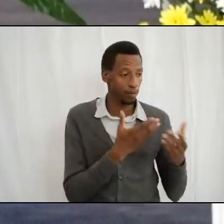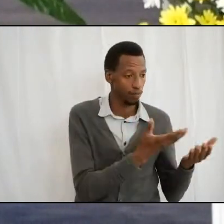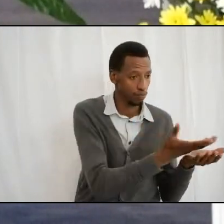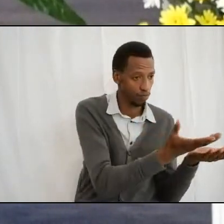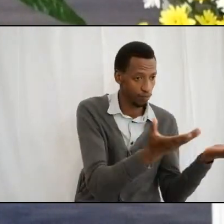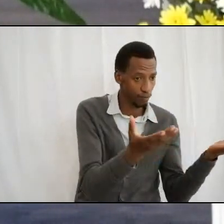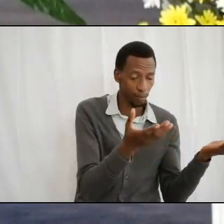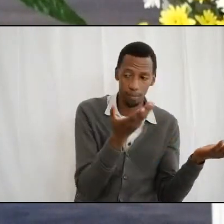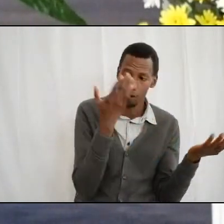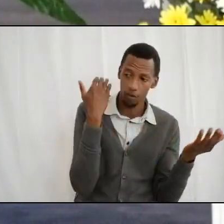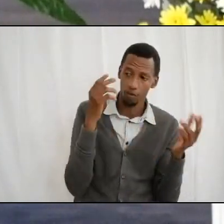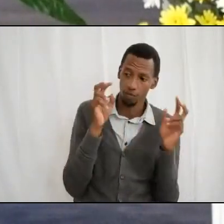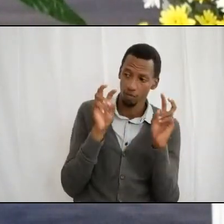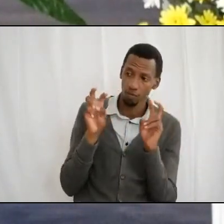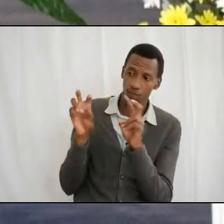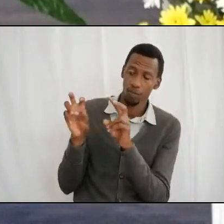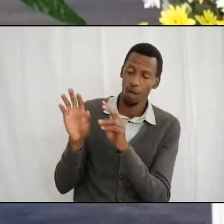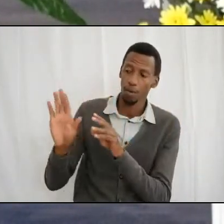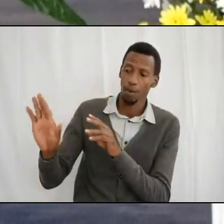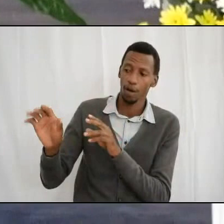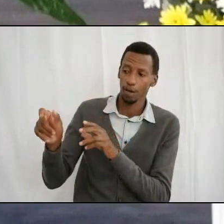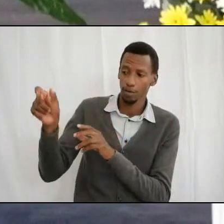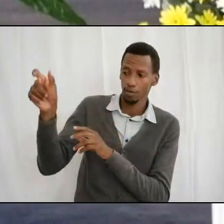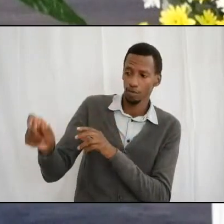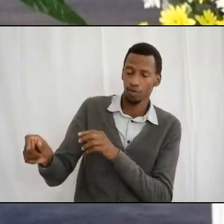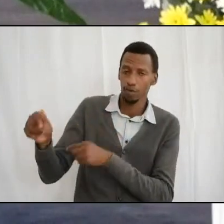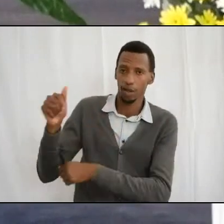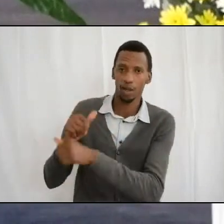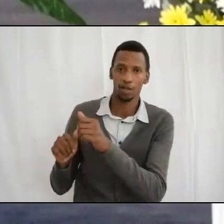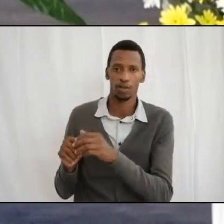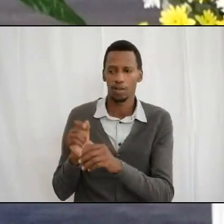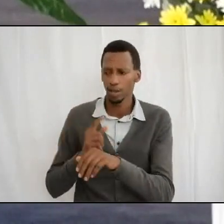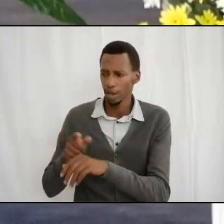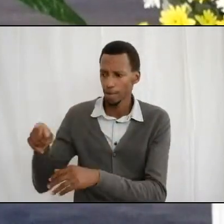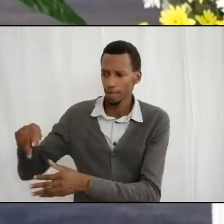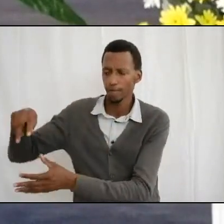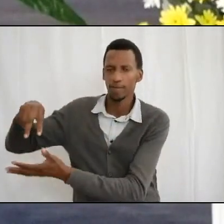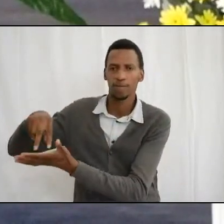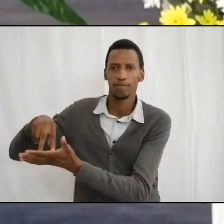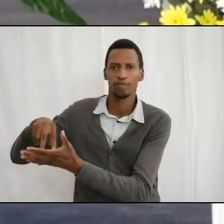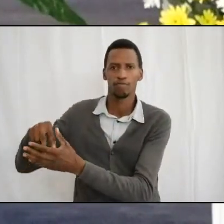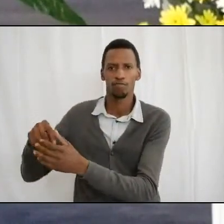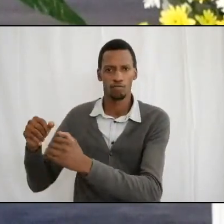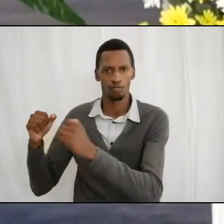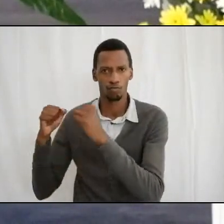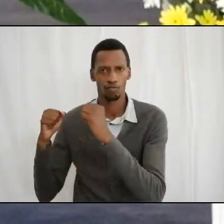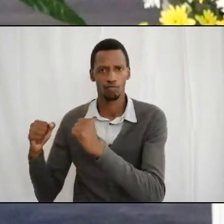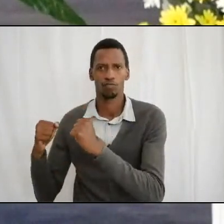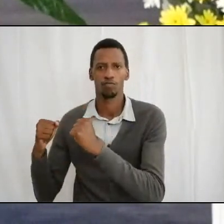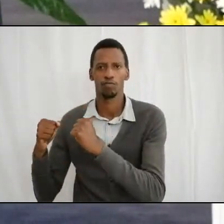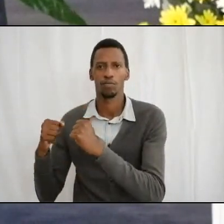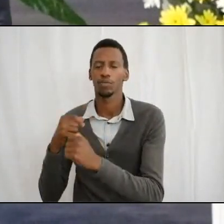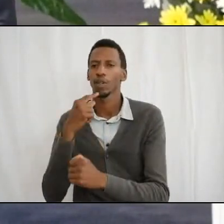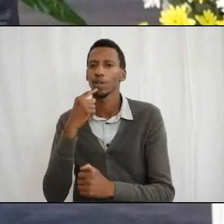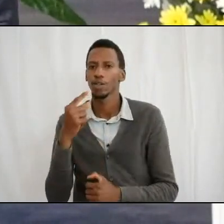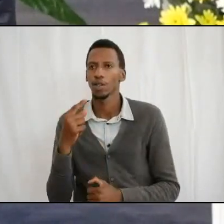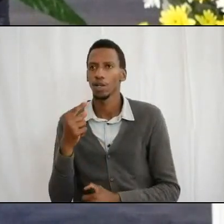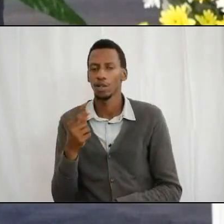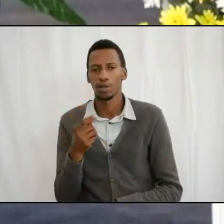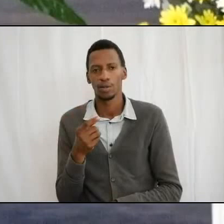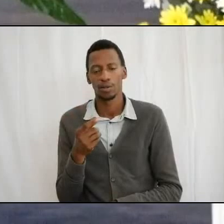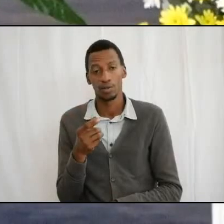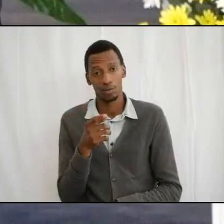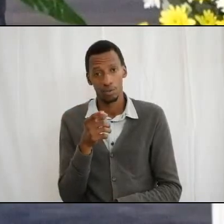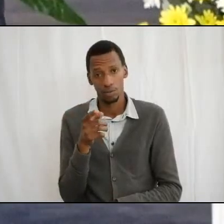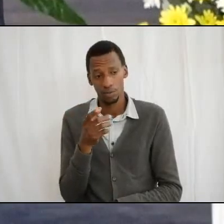what Nehemiah had done. And so when he stands up with moral authority, saying, you can look